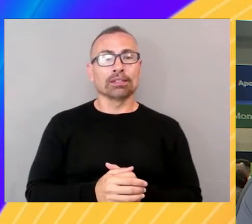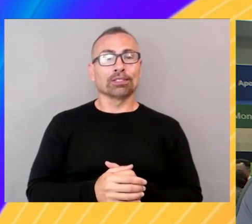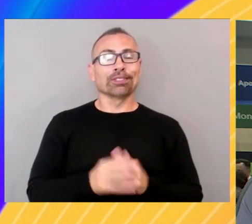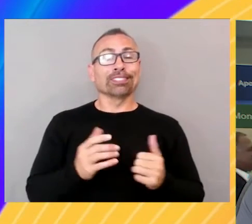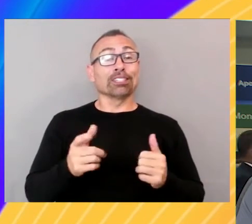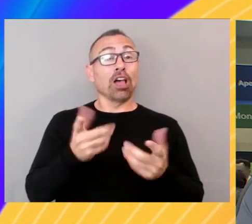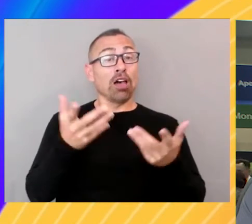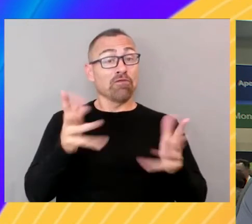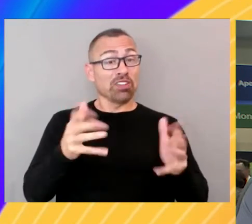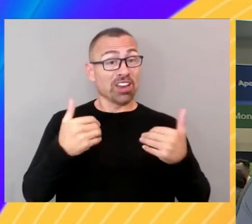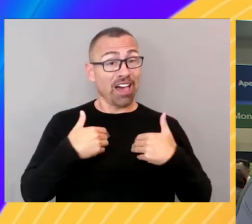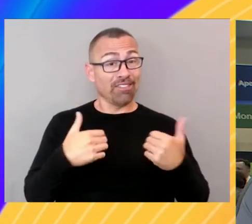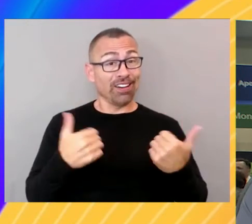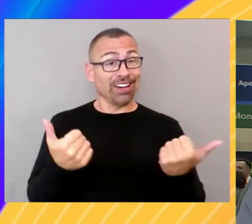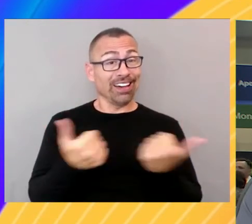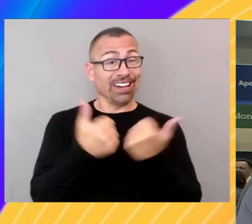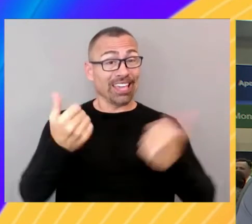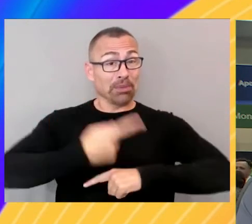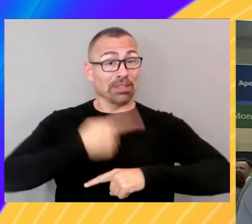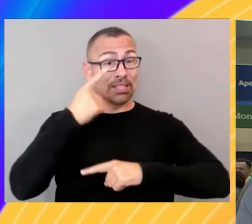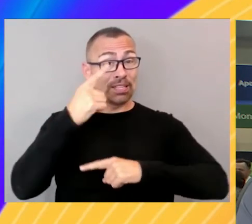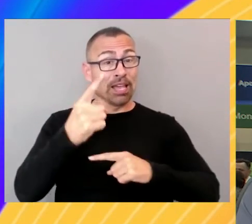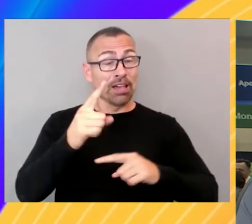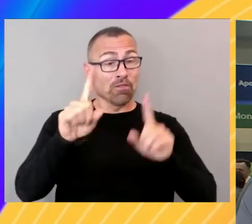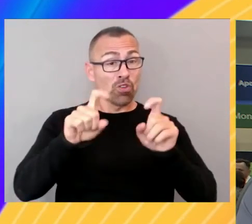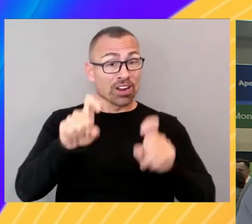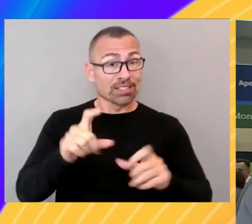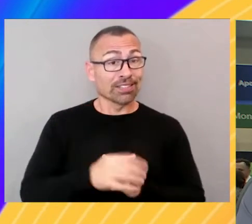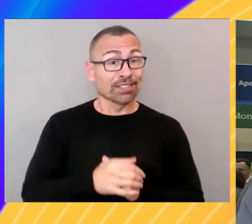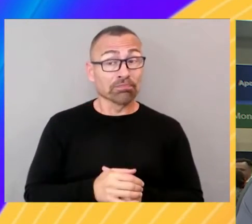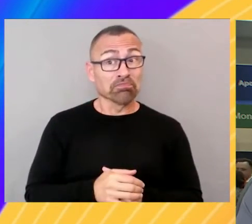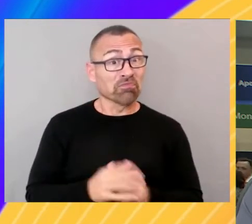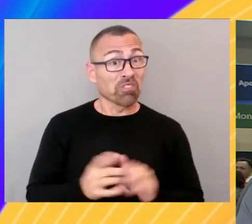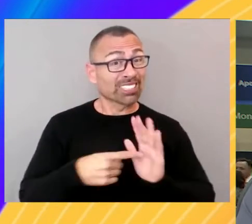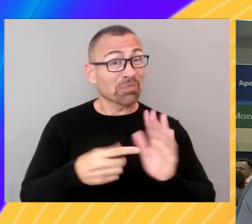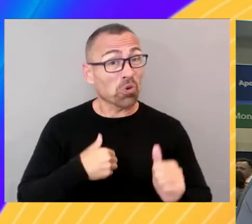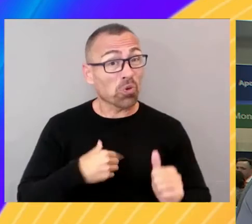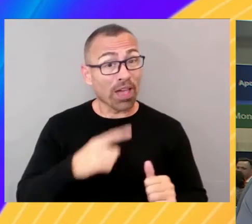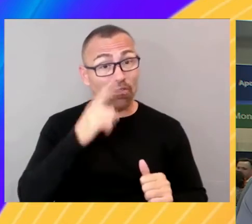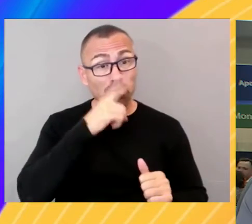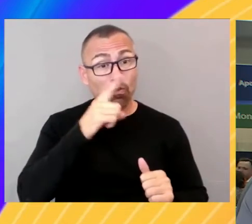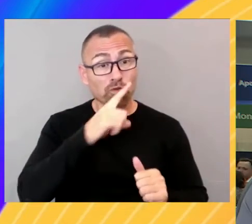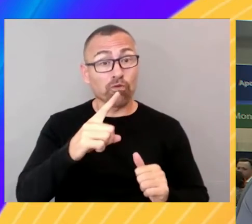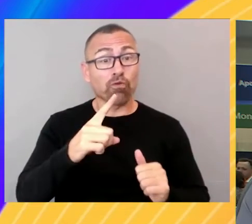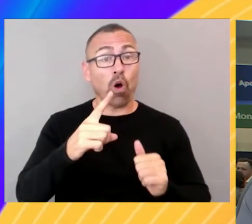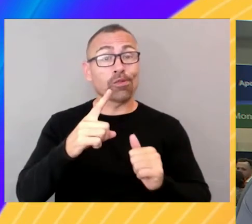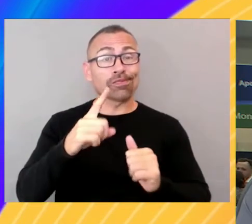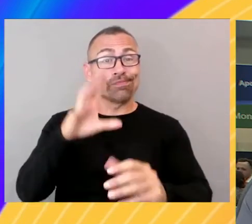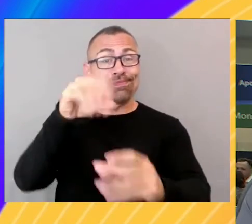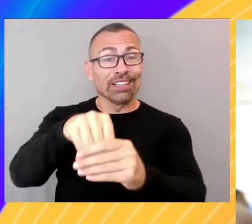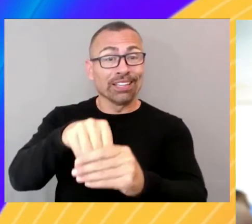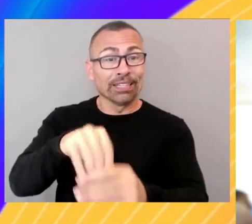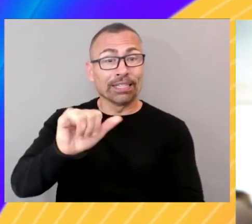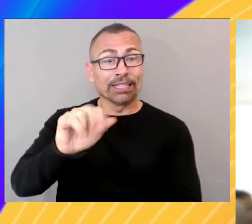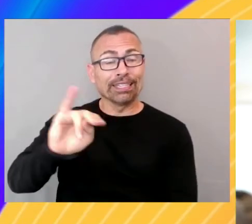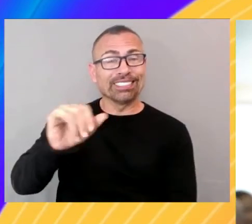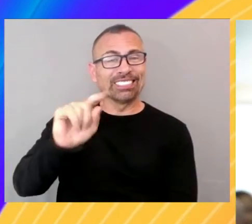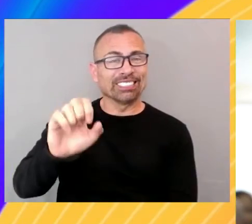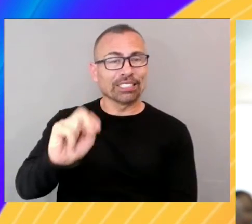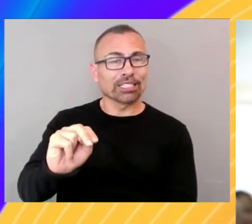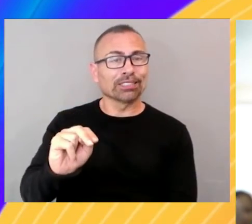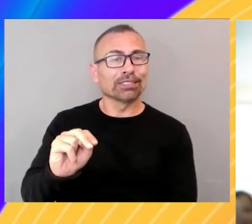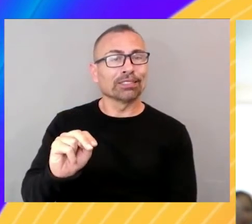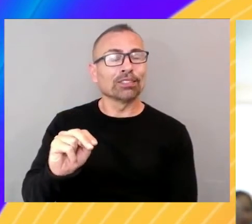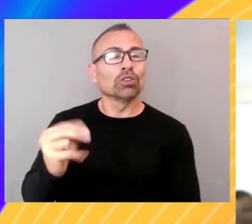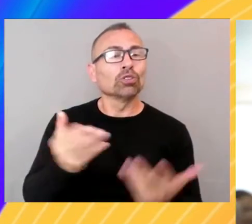for example, we have the fault injection service, and you can use that to intentionally break things before you go live, maybe in a staging environment,